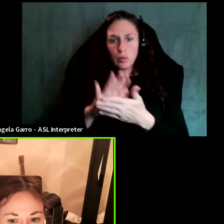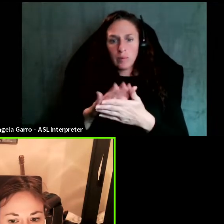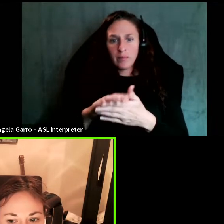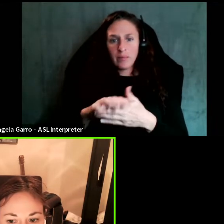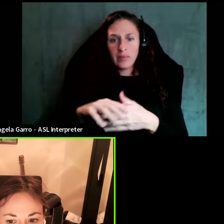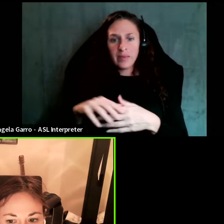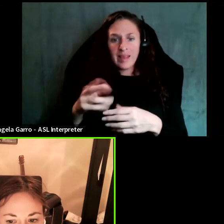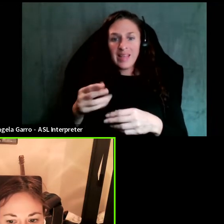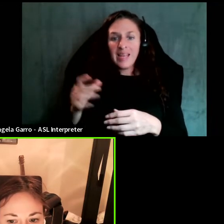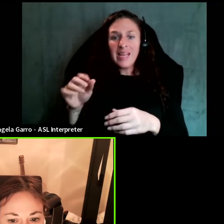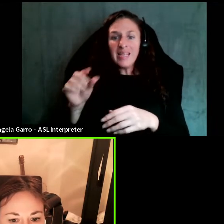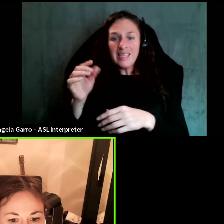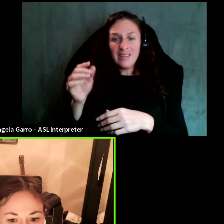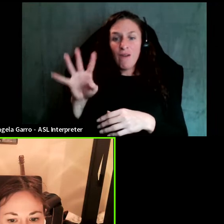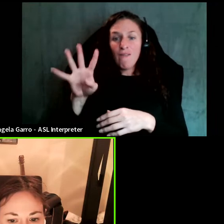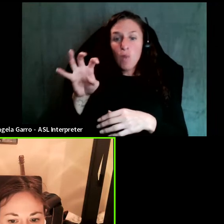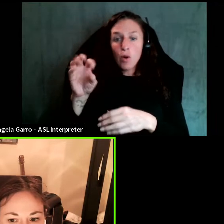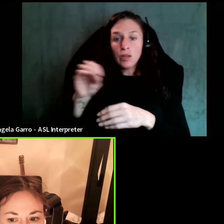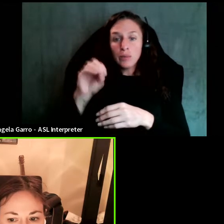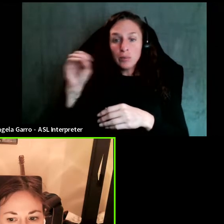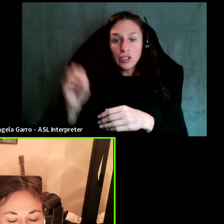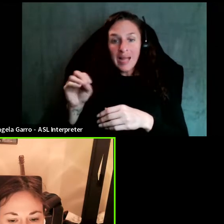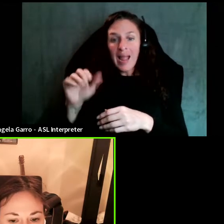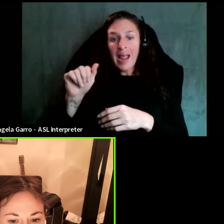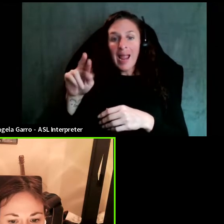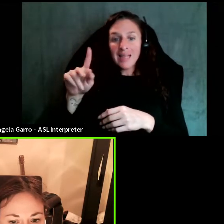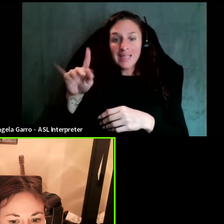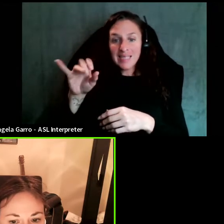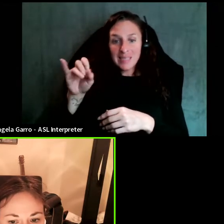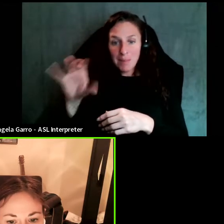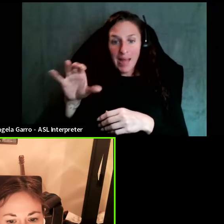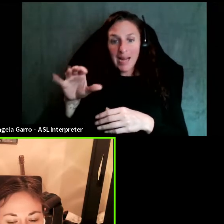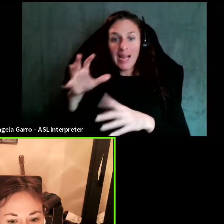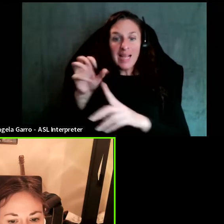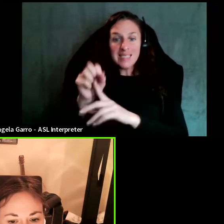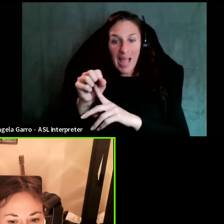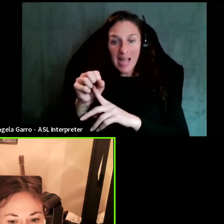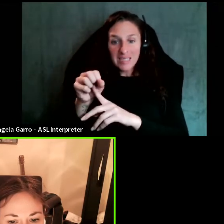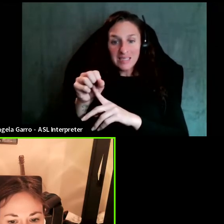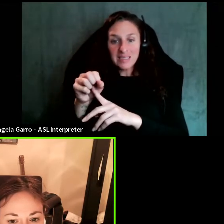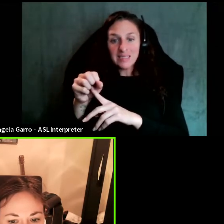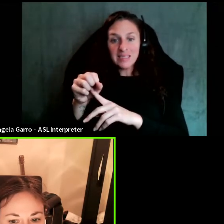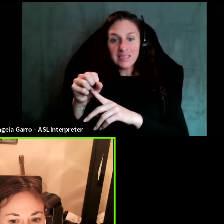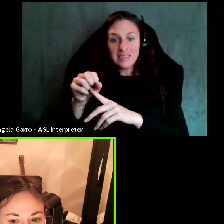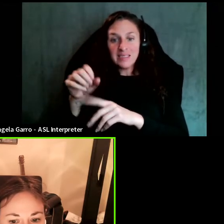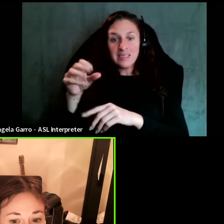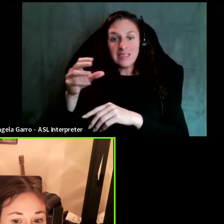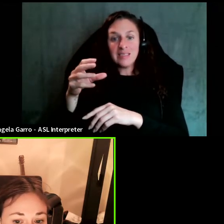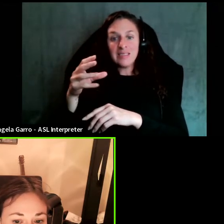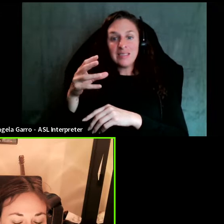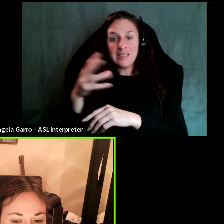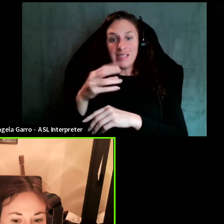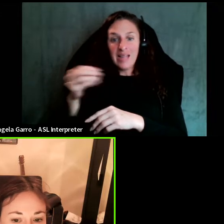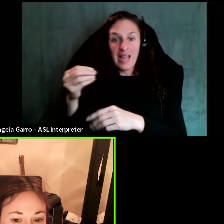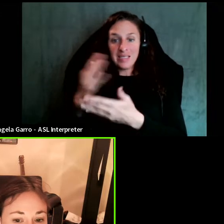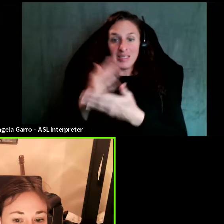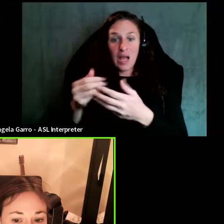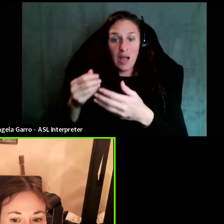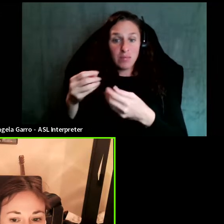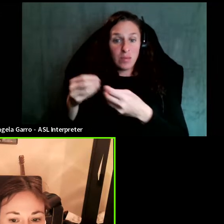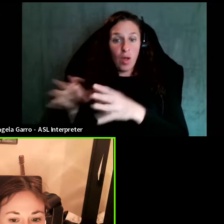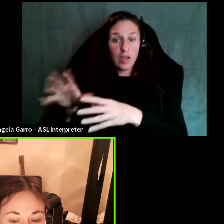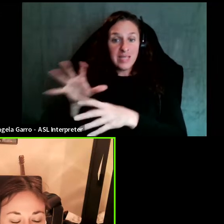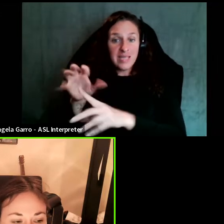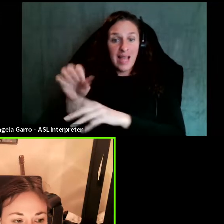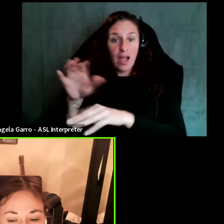400% increase in anti-Semitic attacks since Hamas's attack on Israel. And our students do not feel safe. And I'm sure that